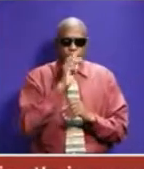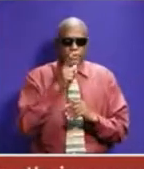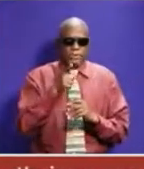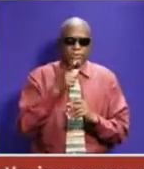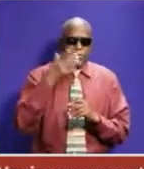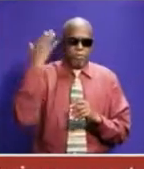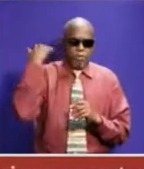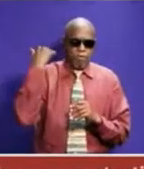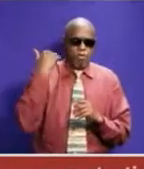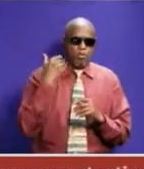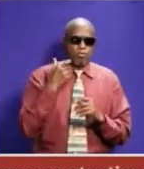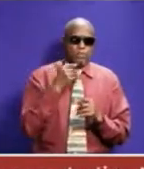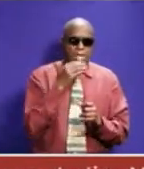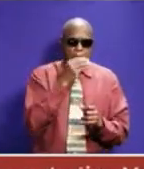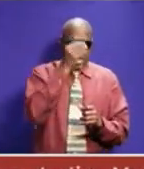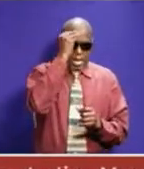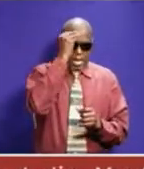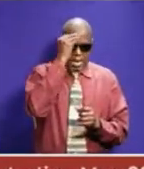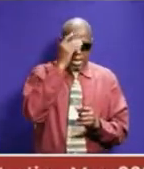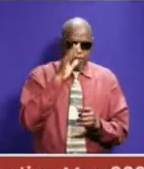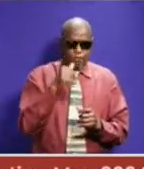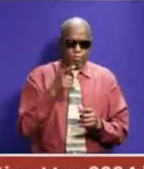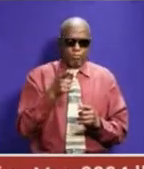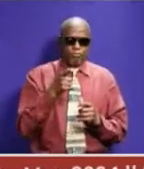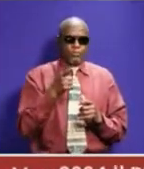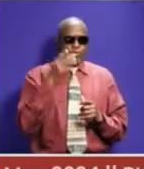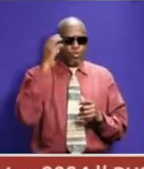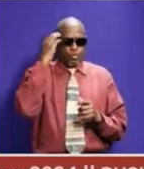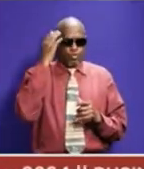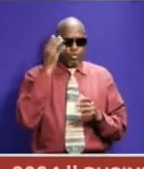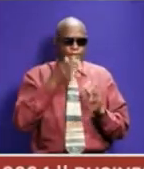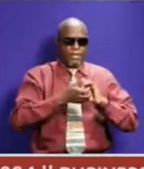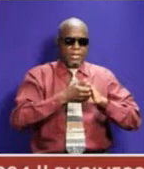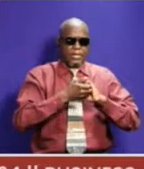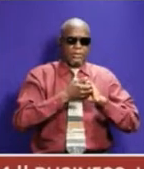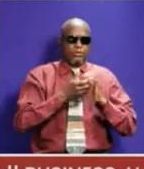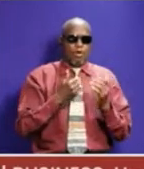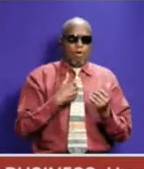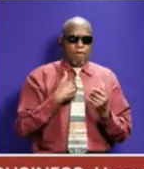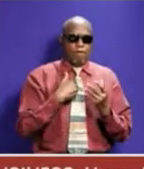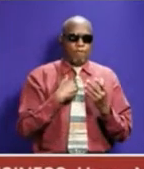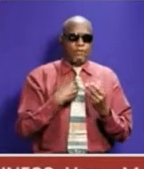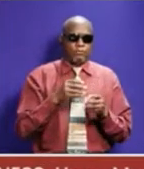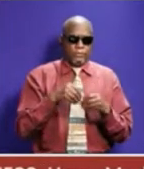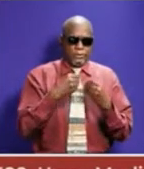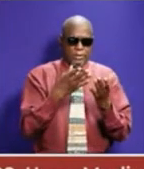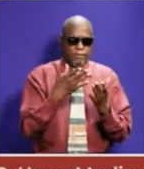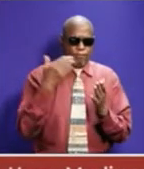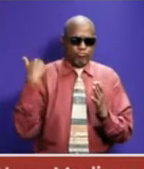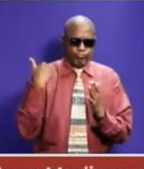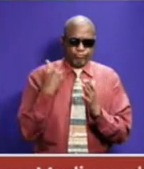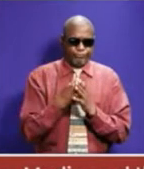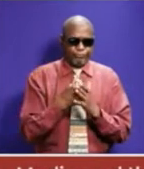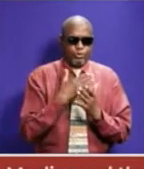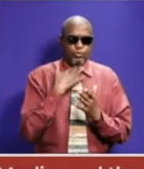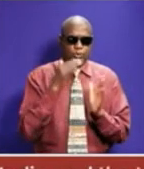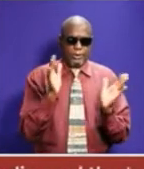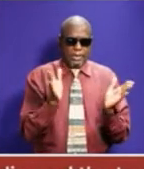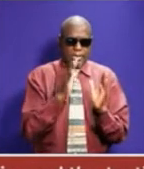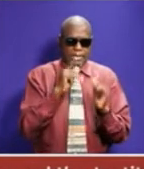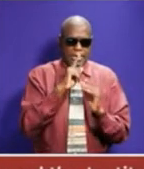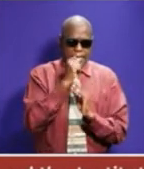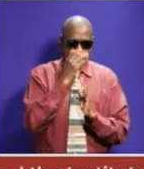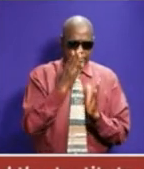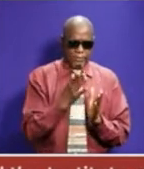you've learned or through the courses that the federation have been conducting all through. So I want to encourage Kenyans,